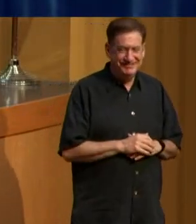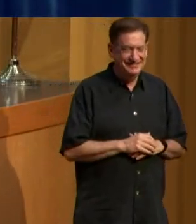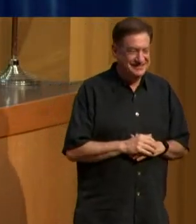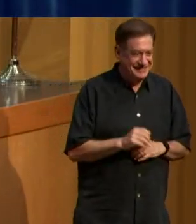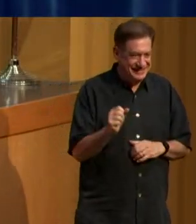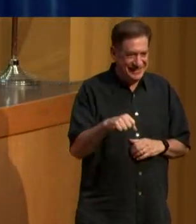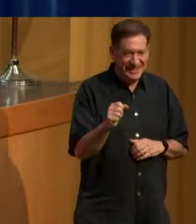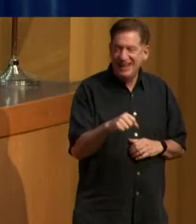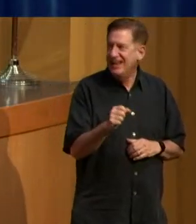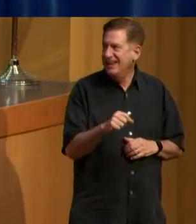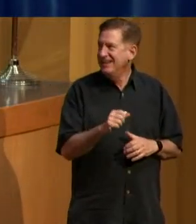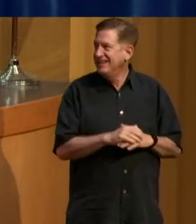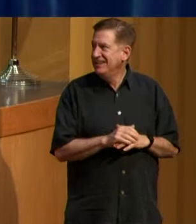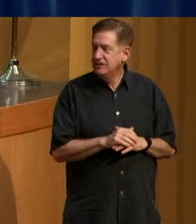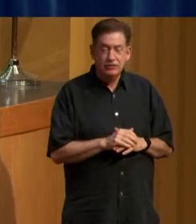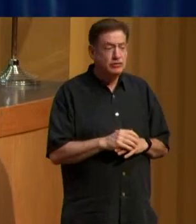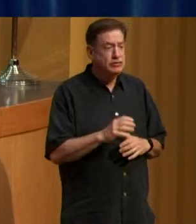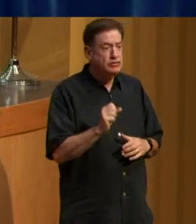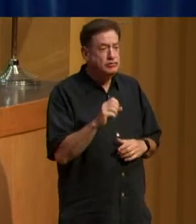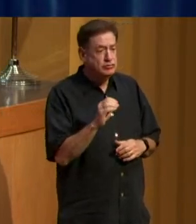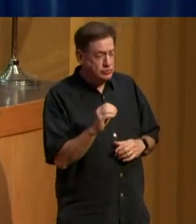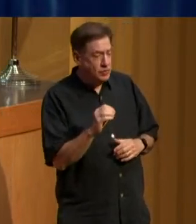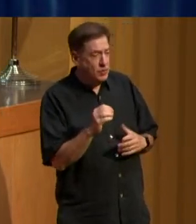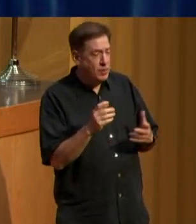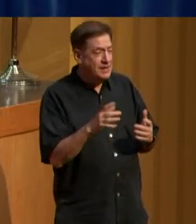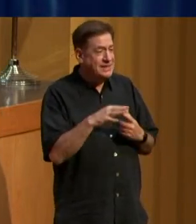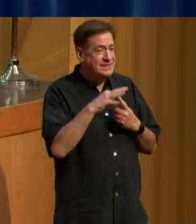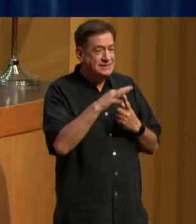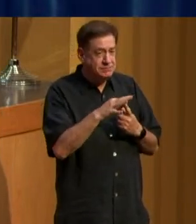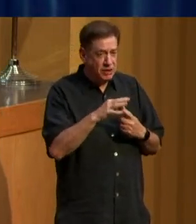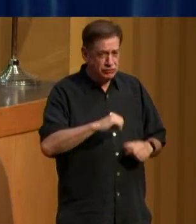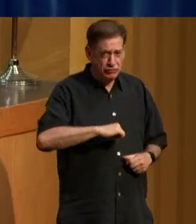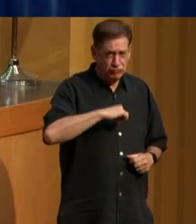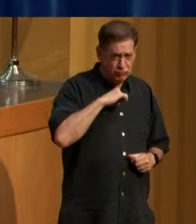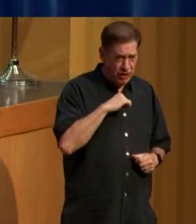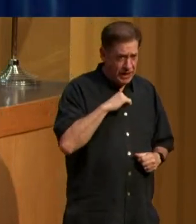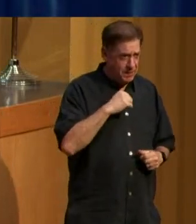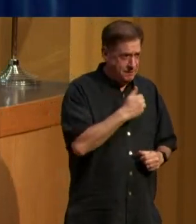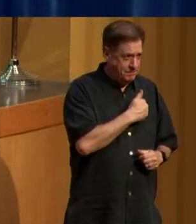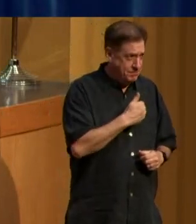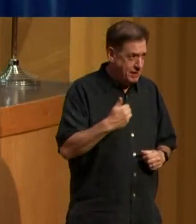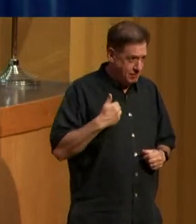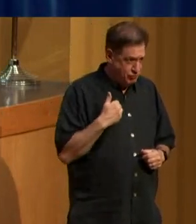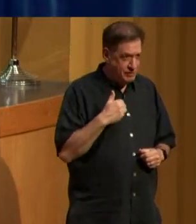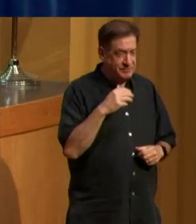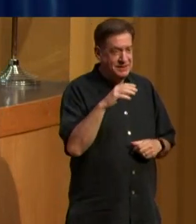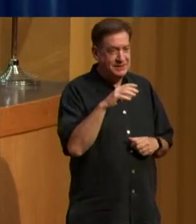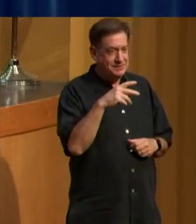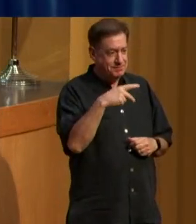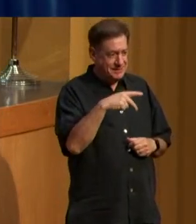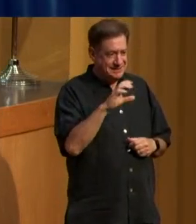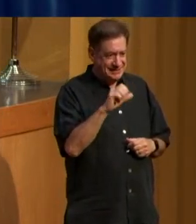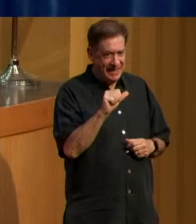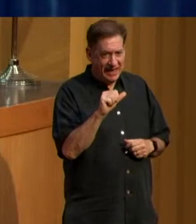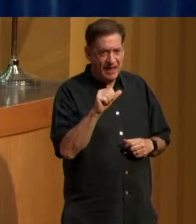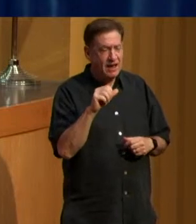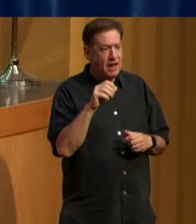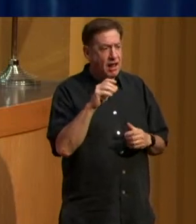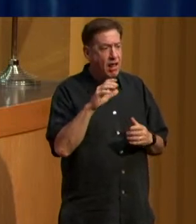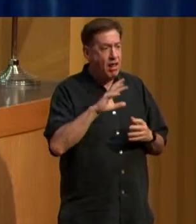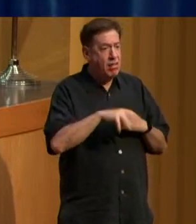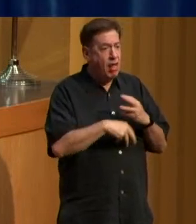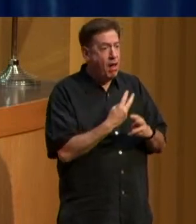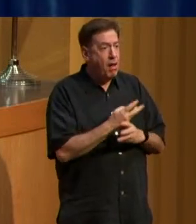Yes, way back when. So yeah, I'm a especially proud member. PC alumni today because what you guys did this year